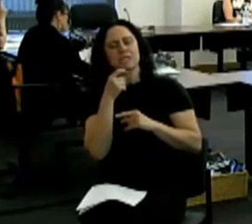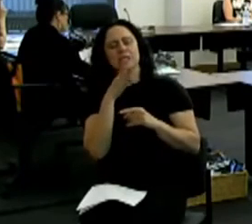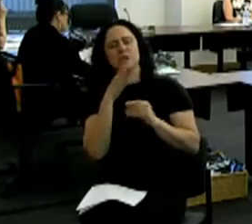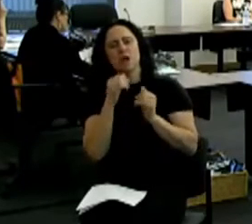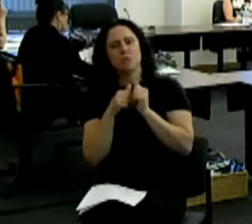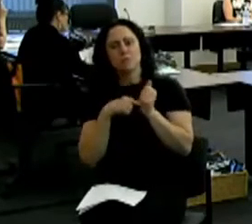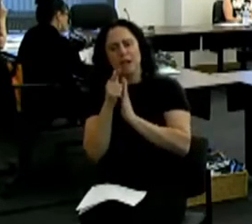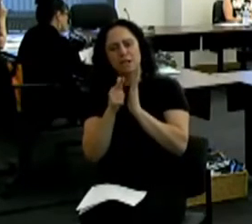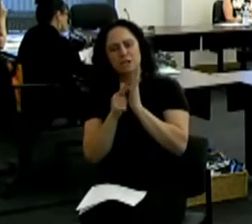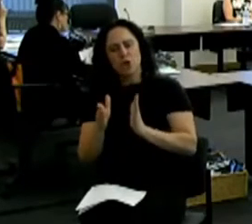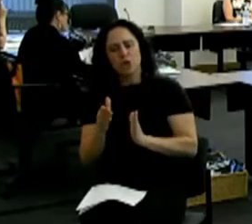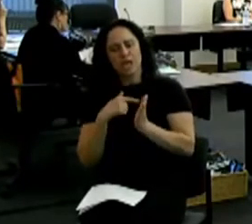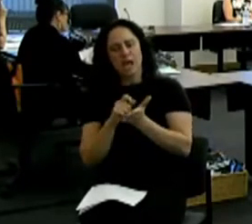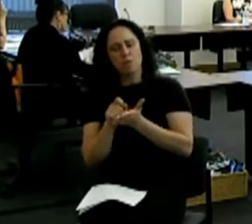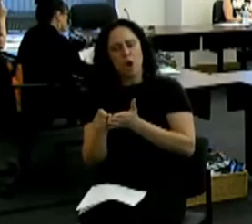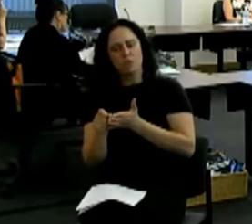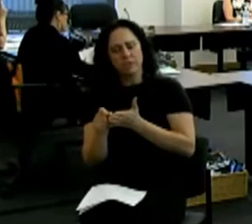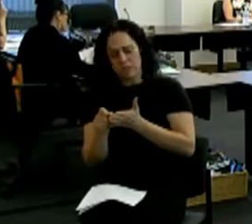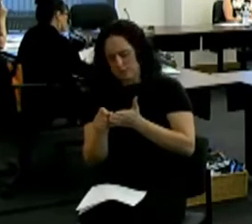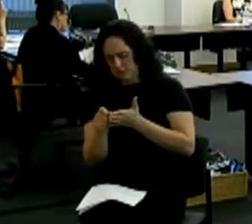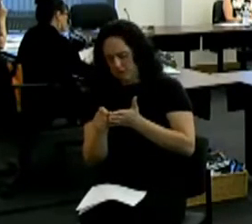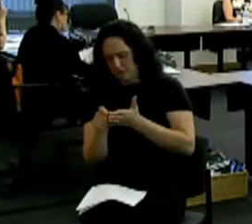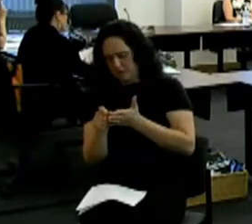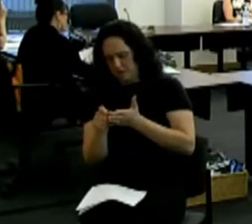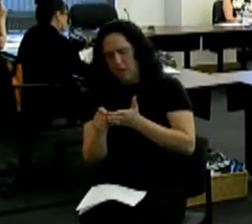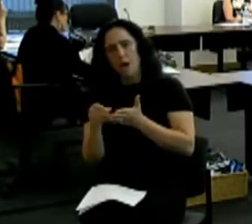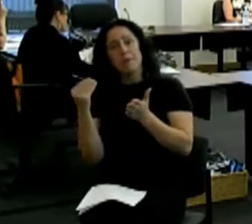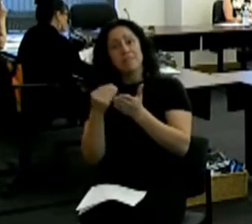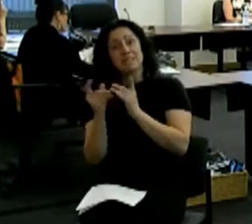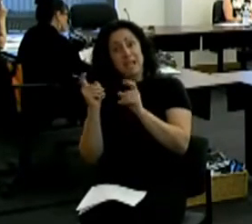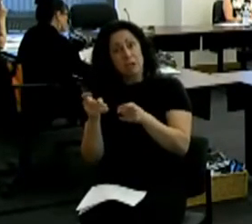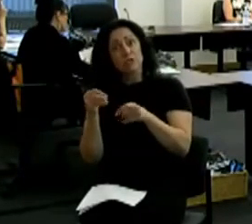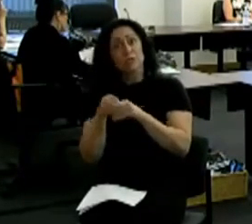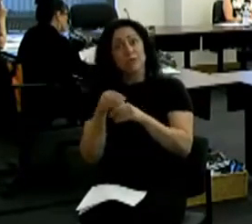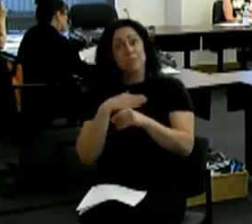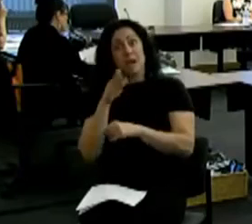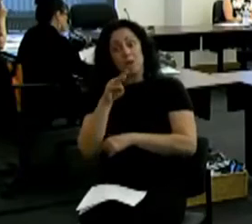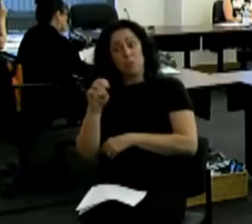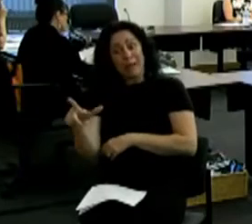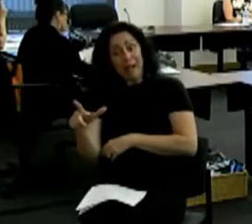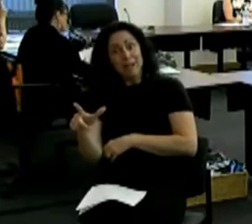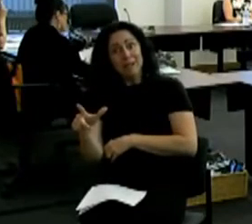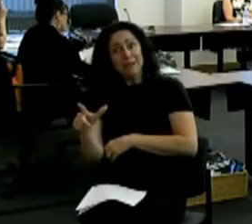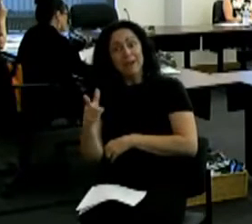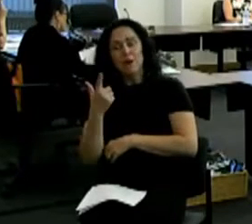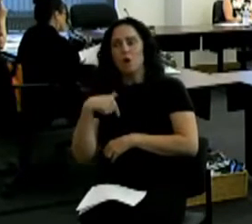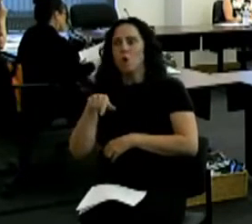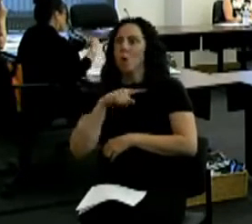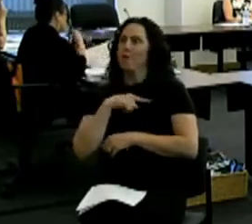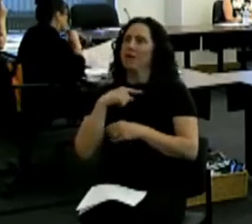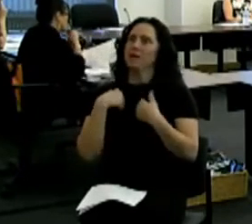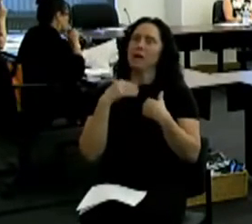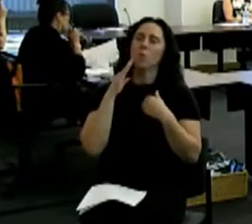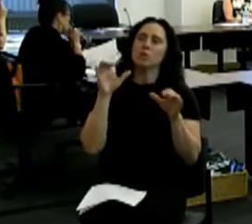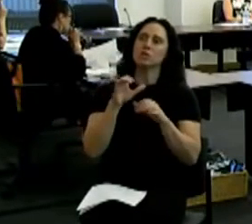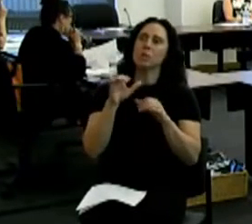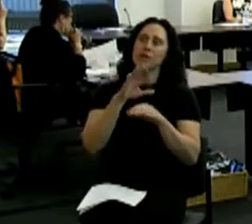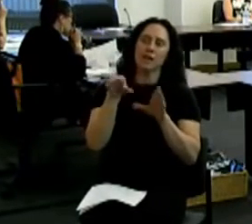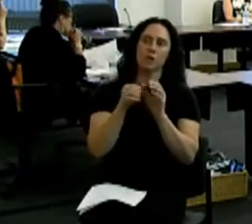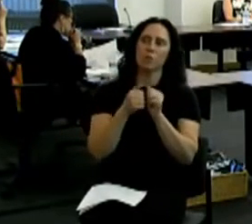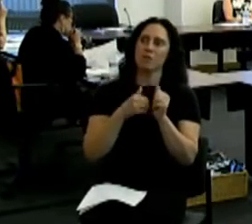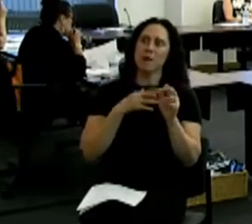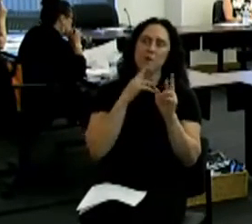wrote the scholarship in my will. We had, well, I'll do it as part of